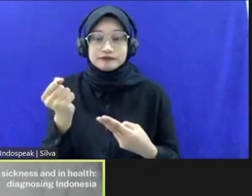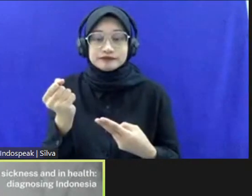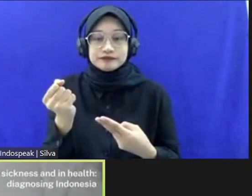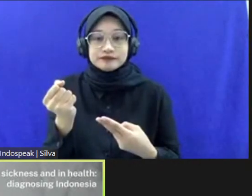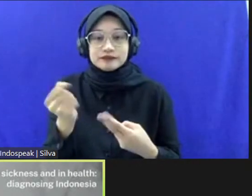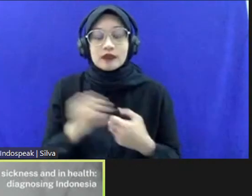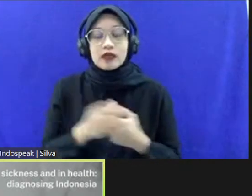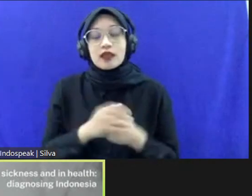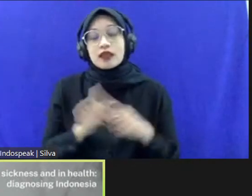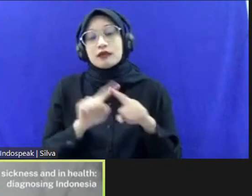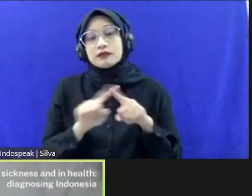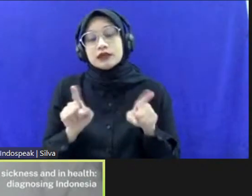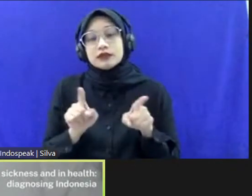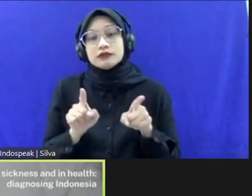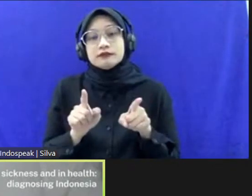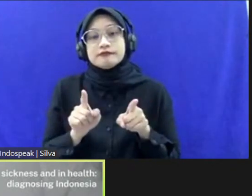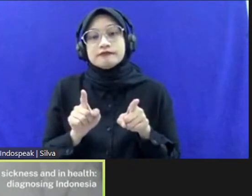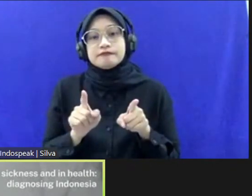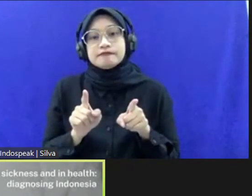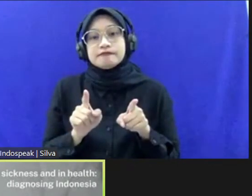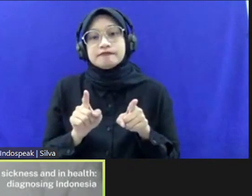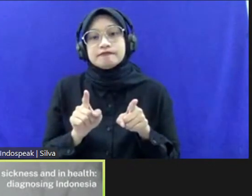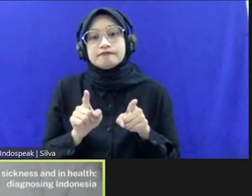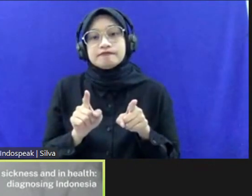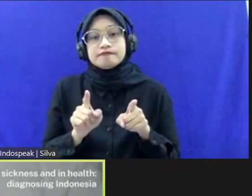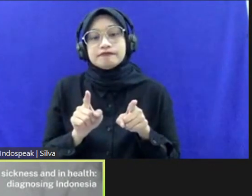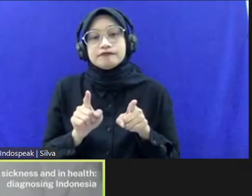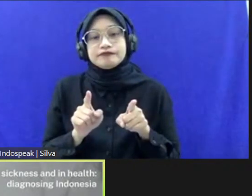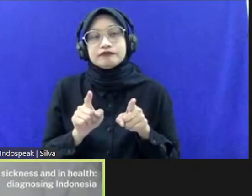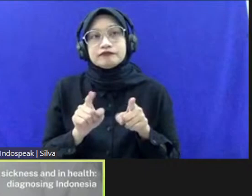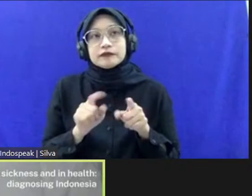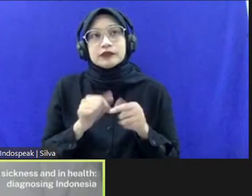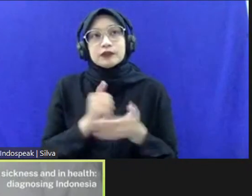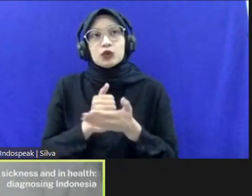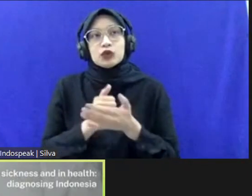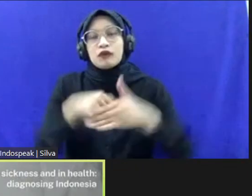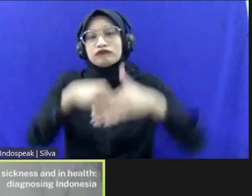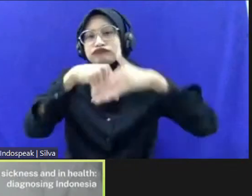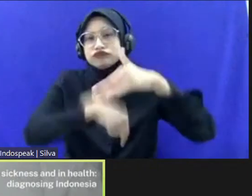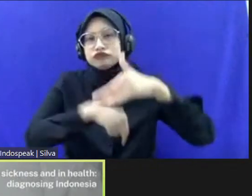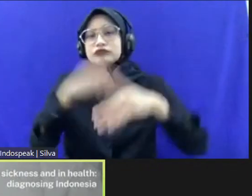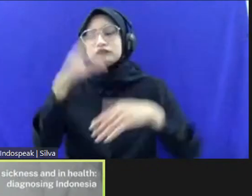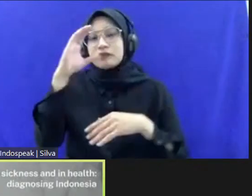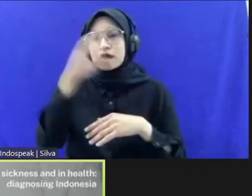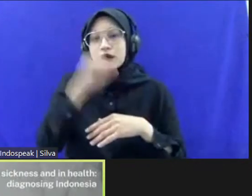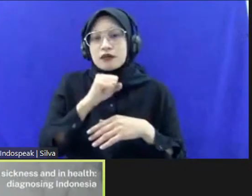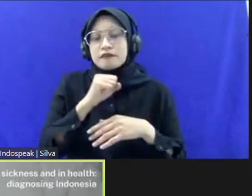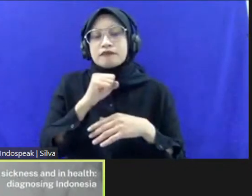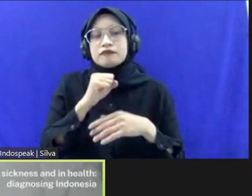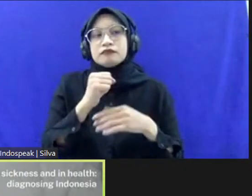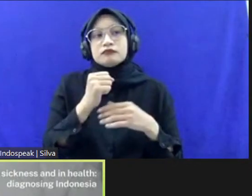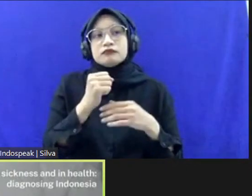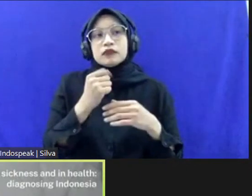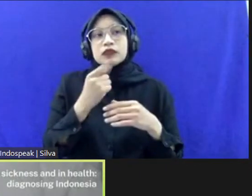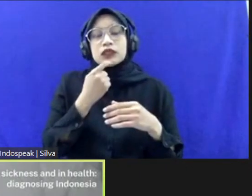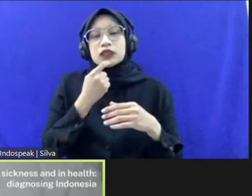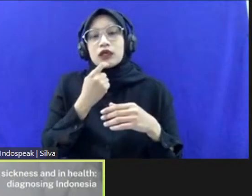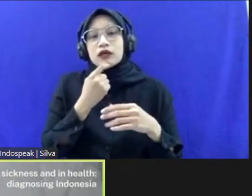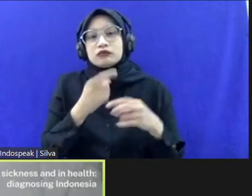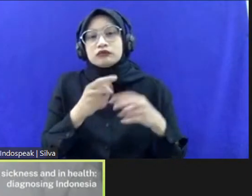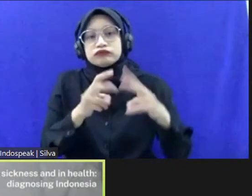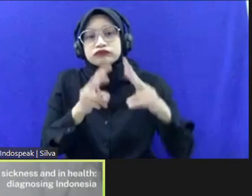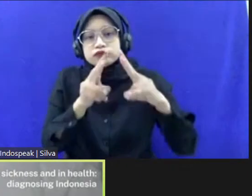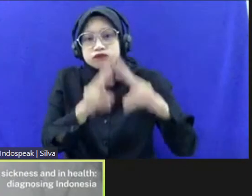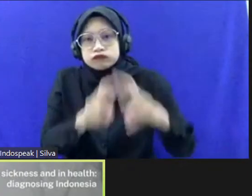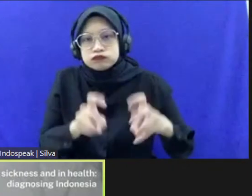However, I'm not so aware to what extent there's a study that is really